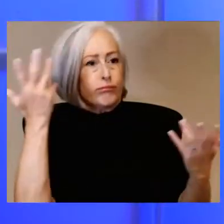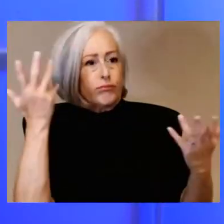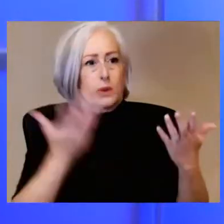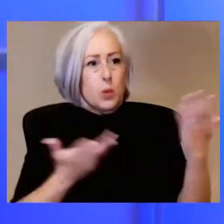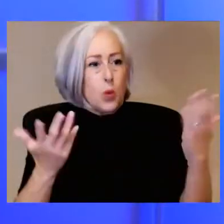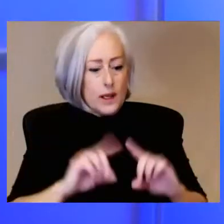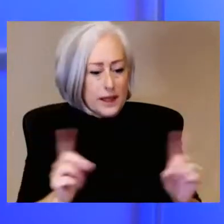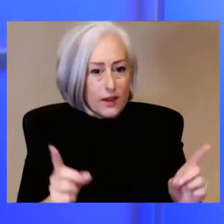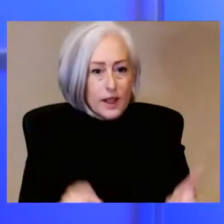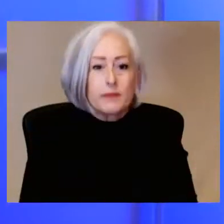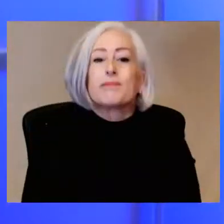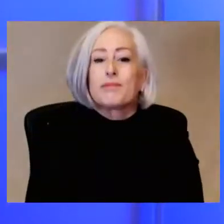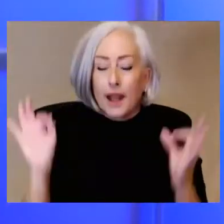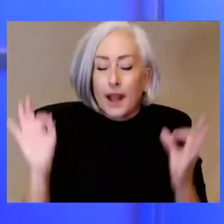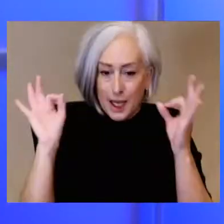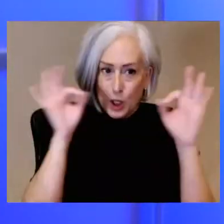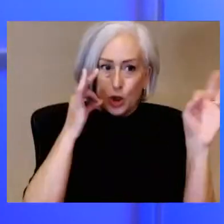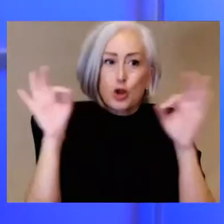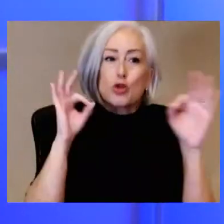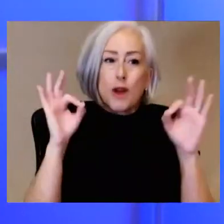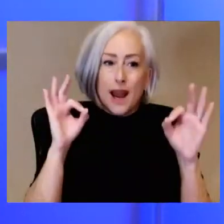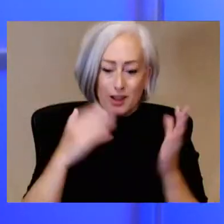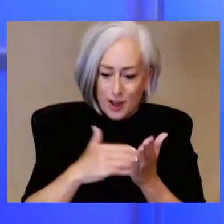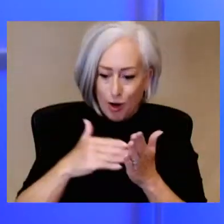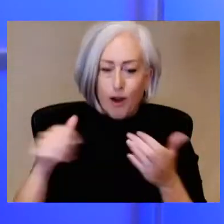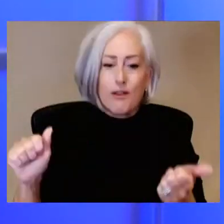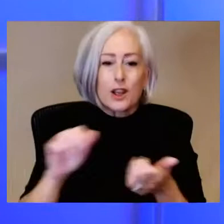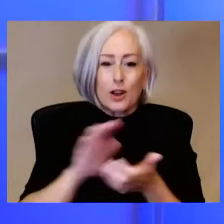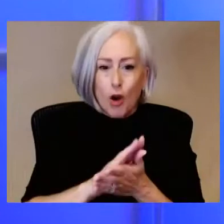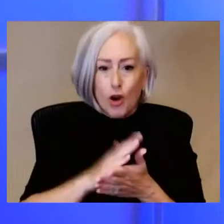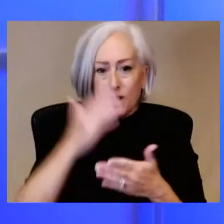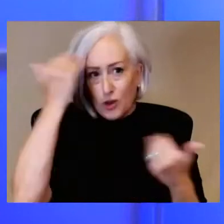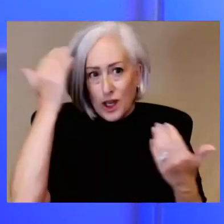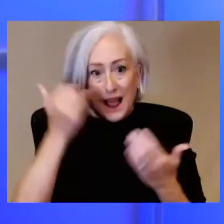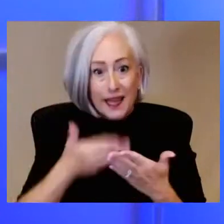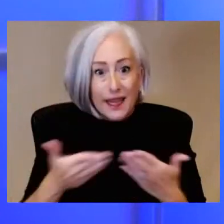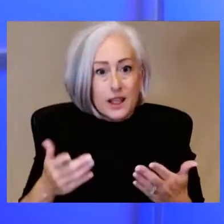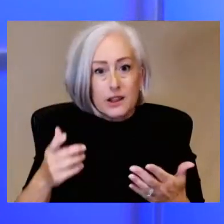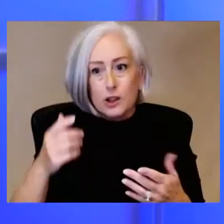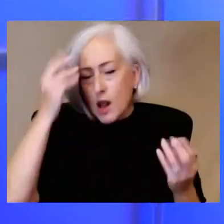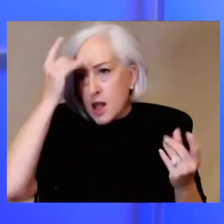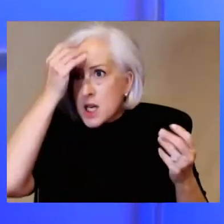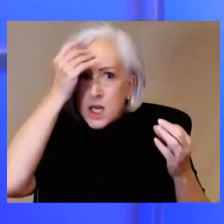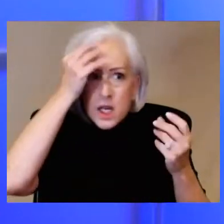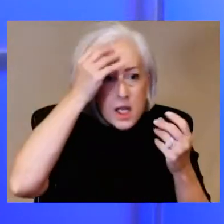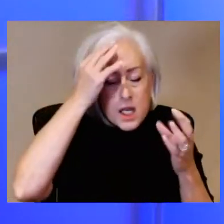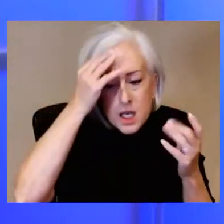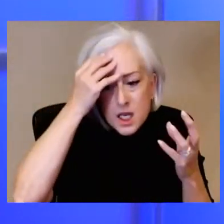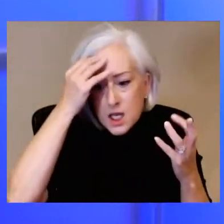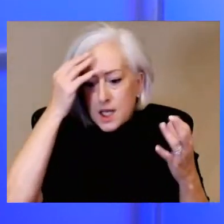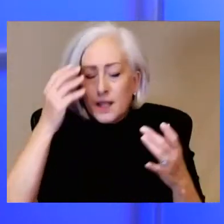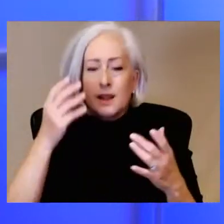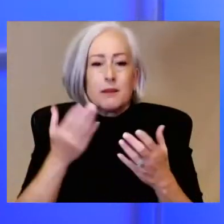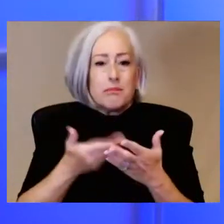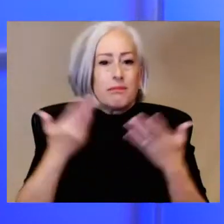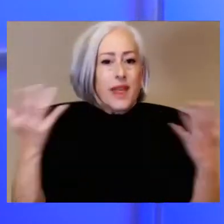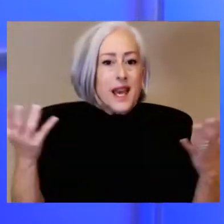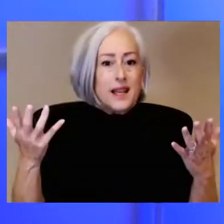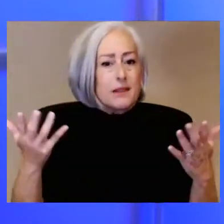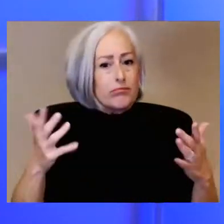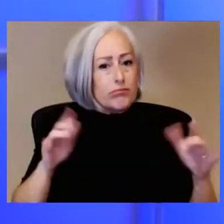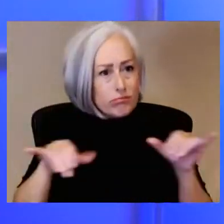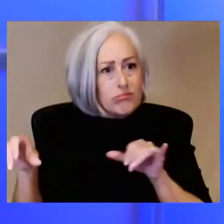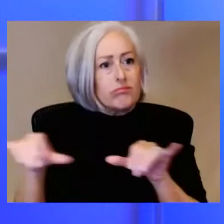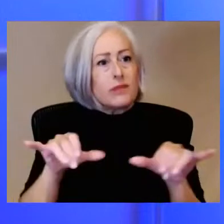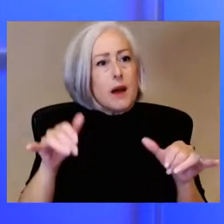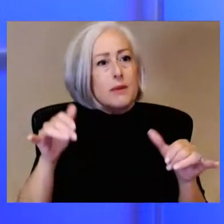distraction's a big cause for memory lapses. So, if you got a lot on your mind and you're juggling lots of things, then it's common to sort of let things lapse.